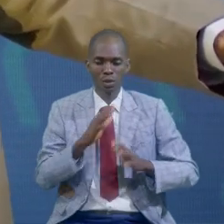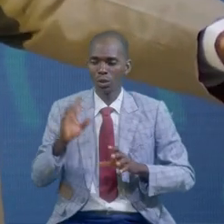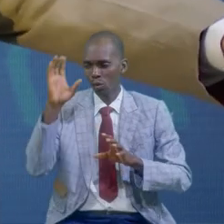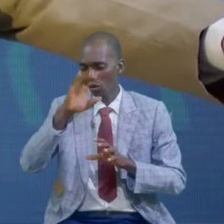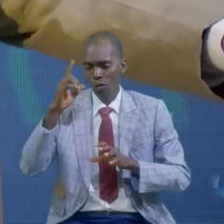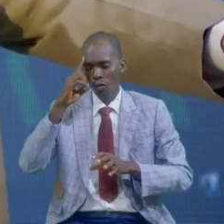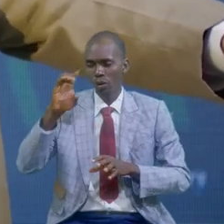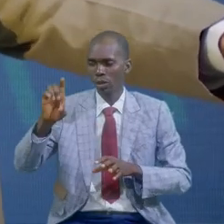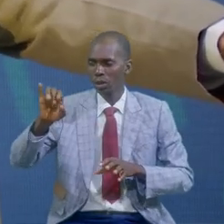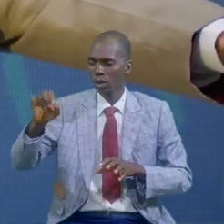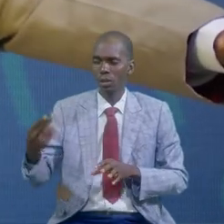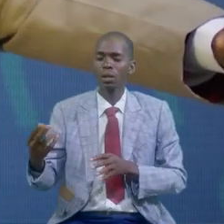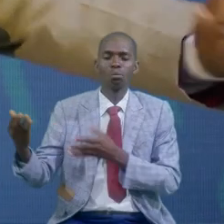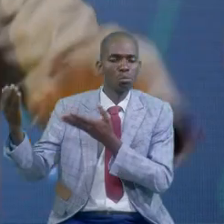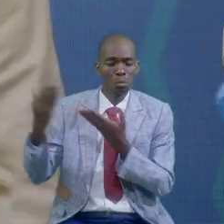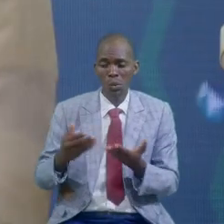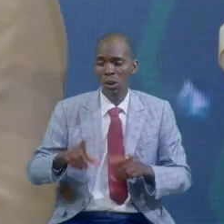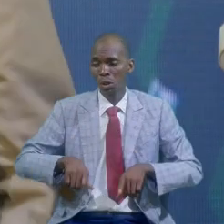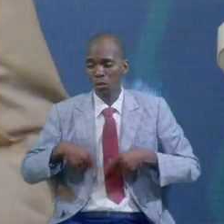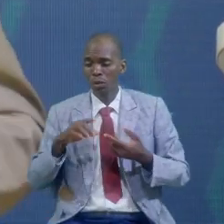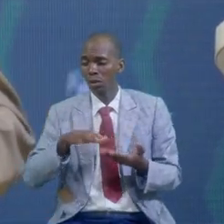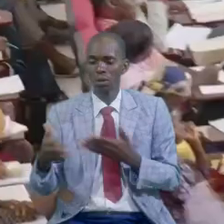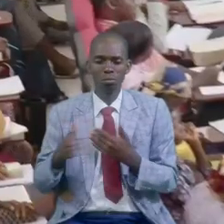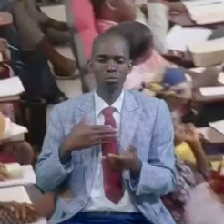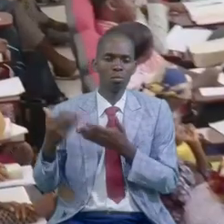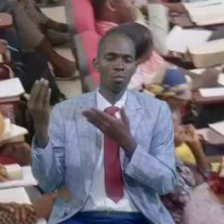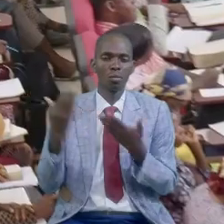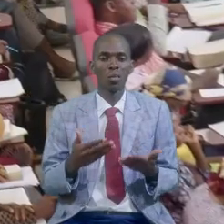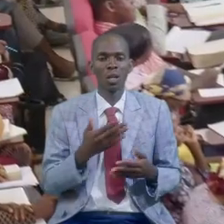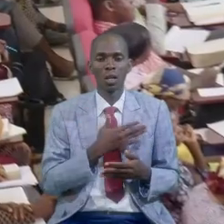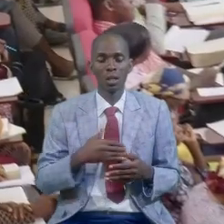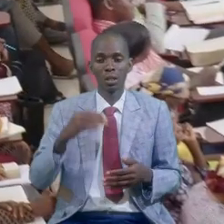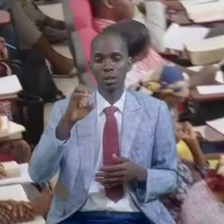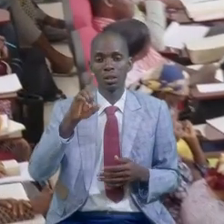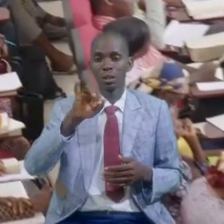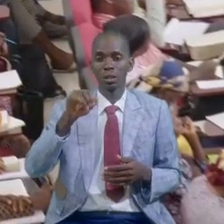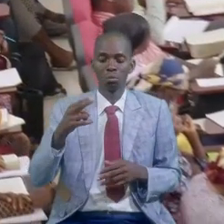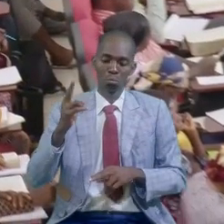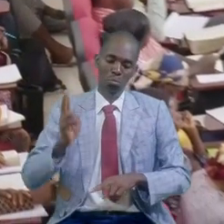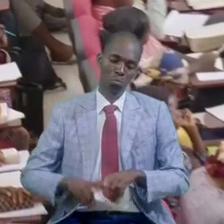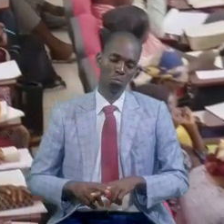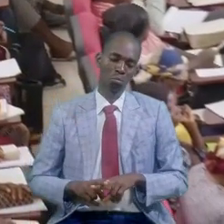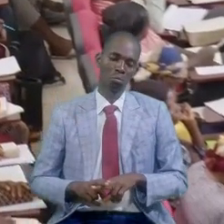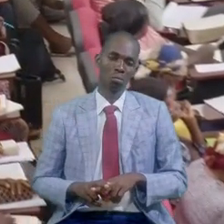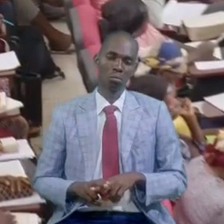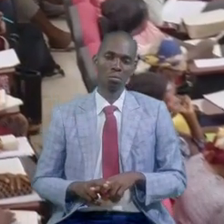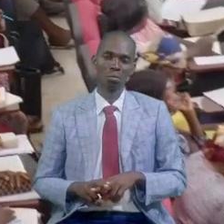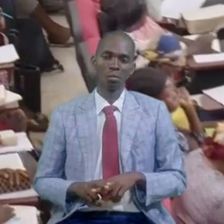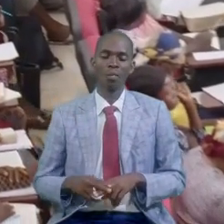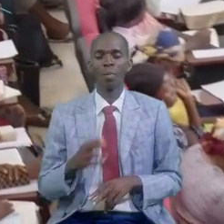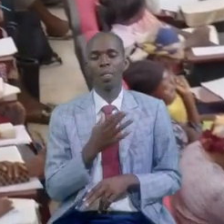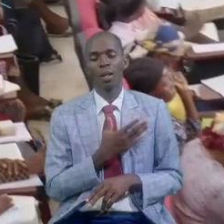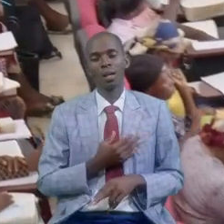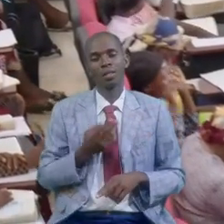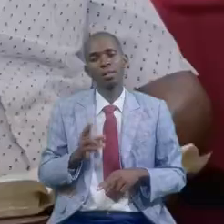or dead, get him here. And Elijah sat down. He didn't stand up at this time. He sat down. And he said, man of